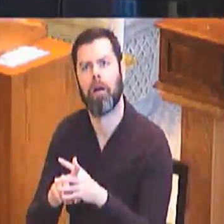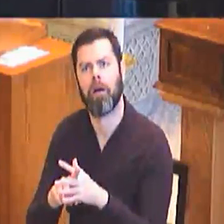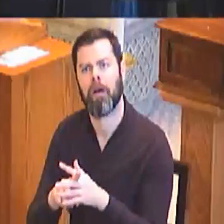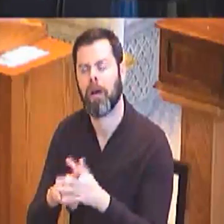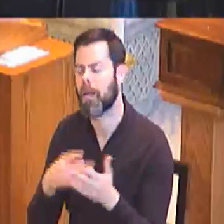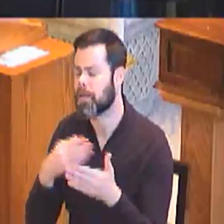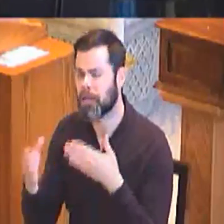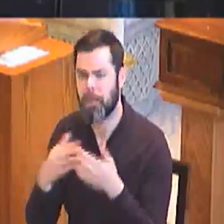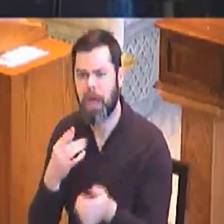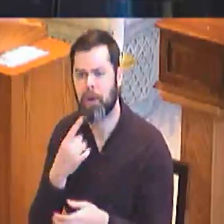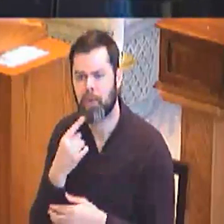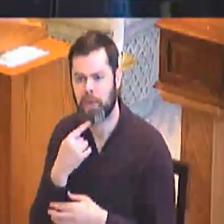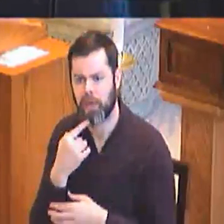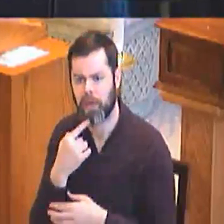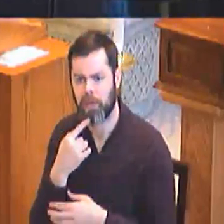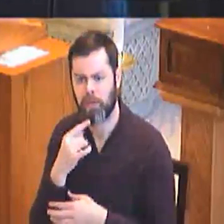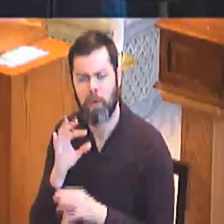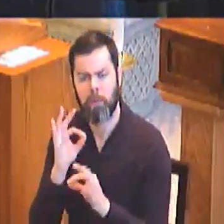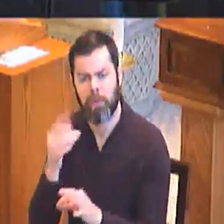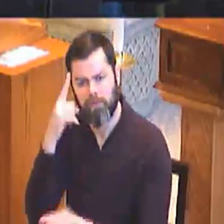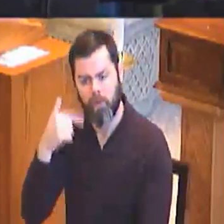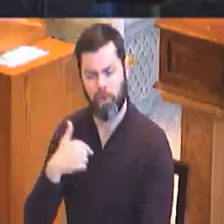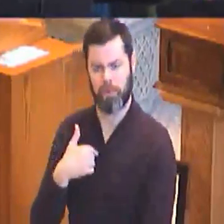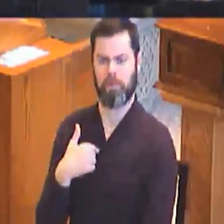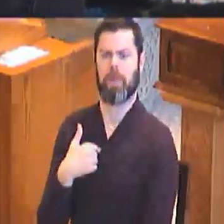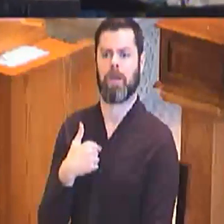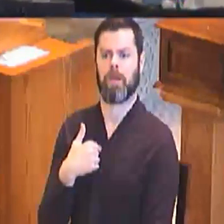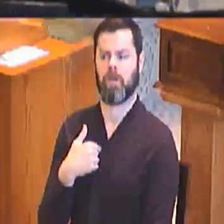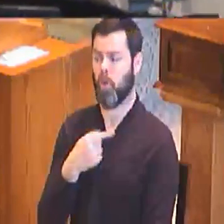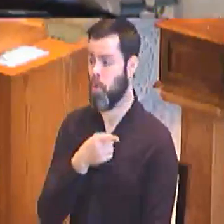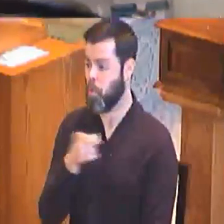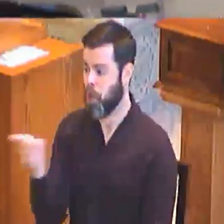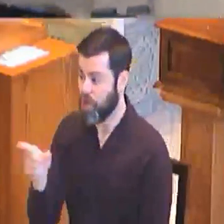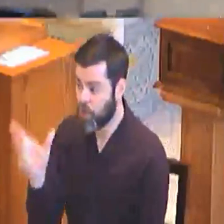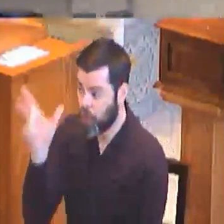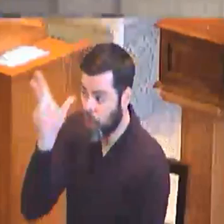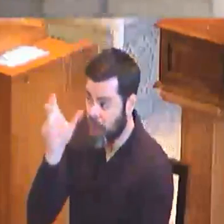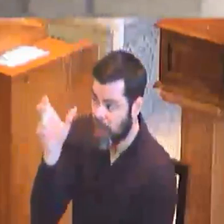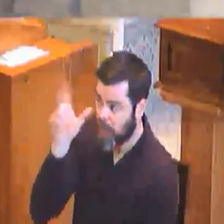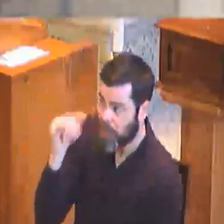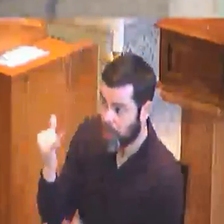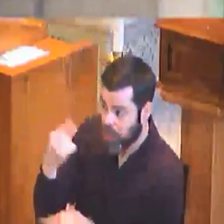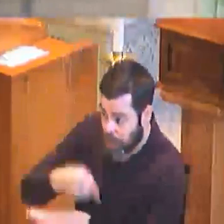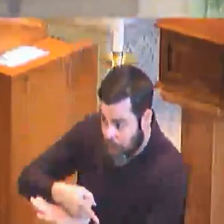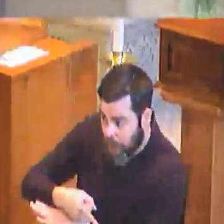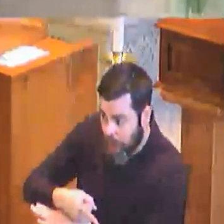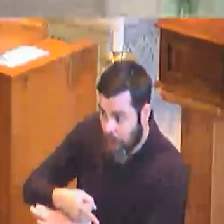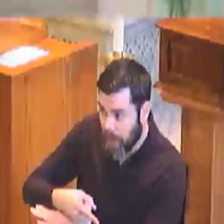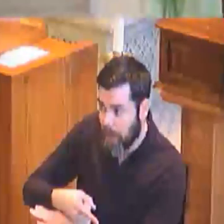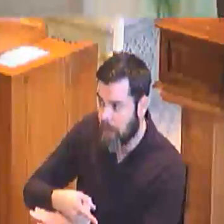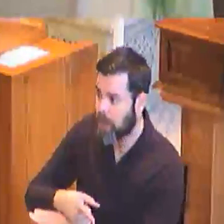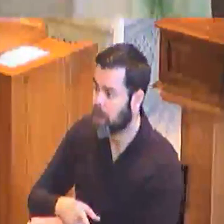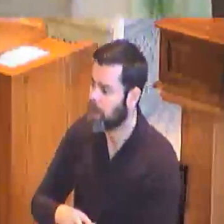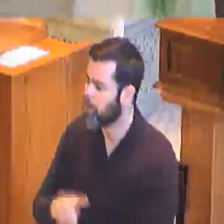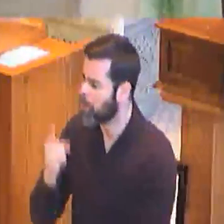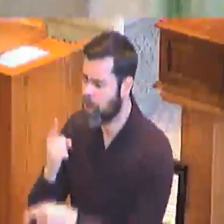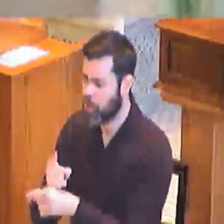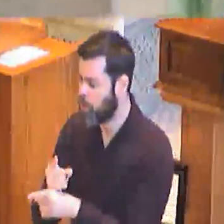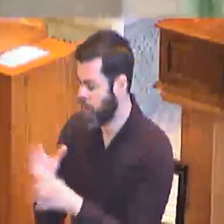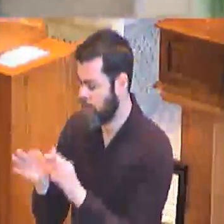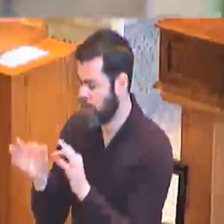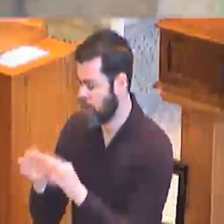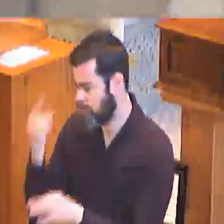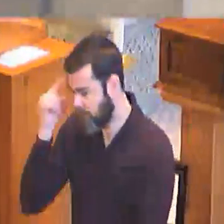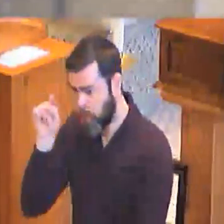because I'm in a different place in consciousness. And whatever you hear today about Palm Sunday will be the right and perfect